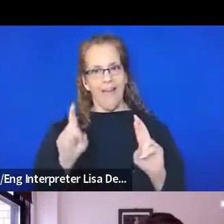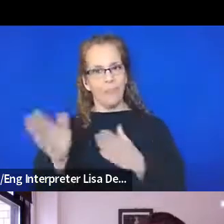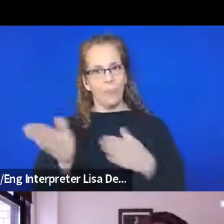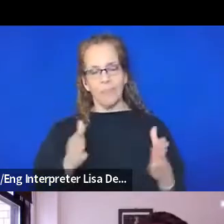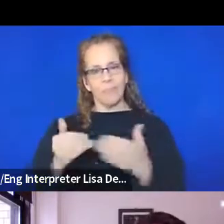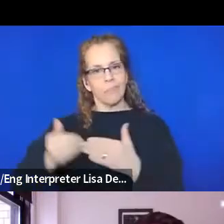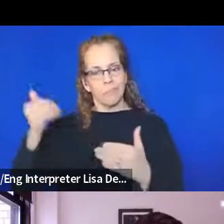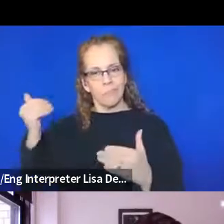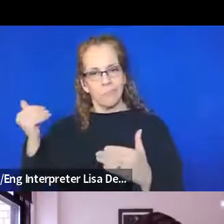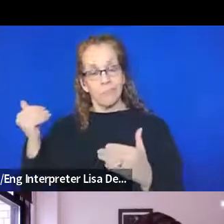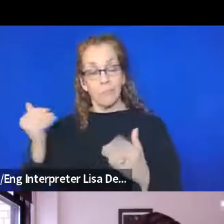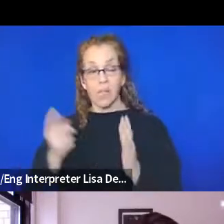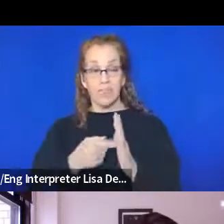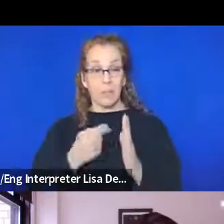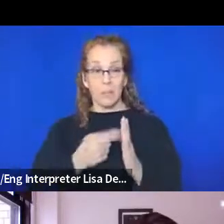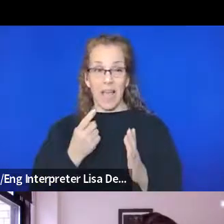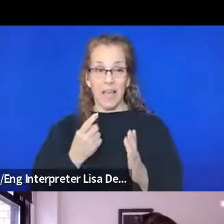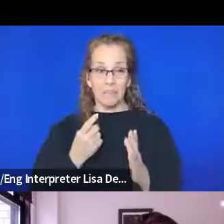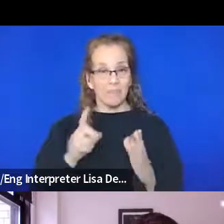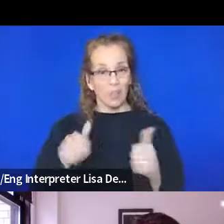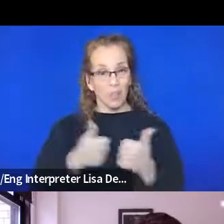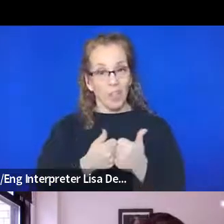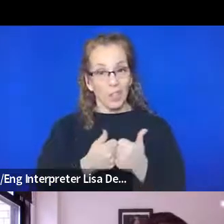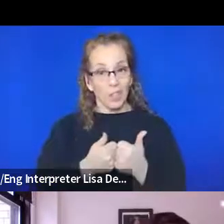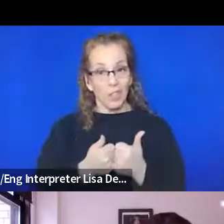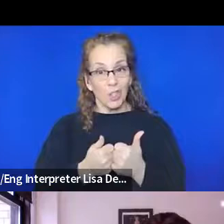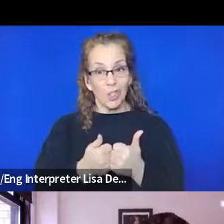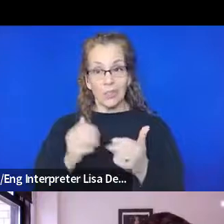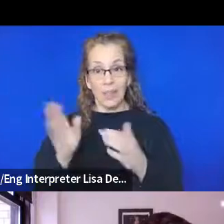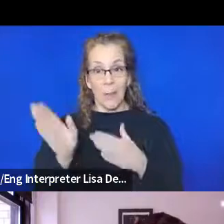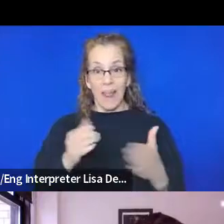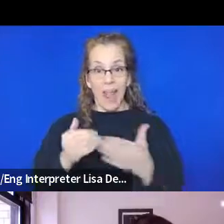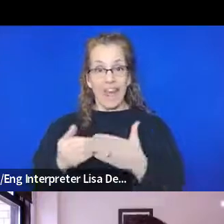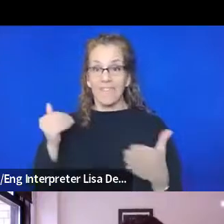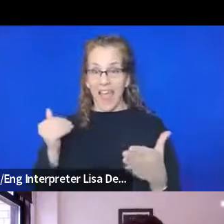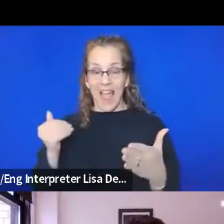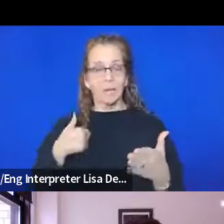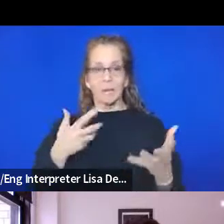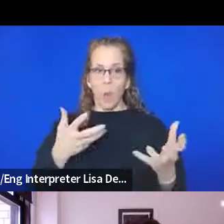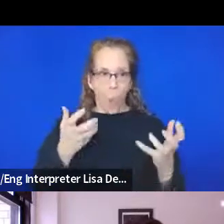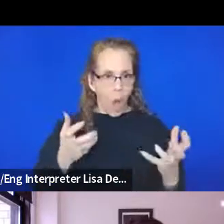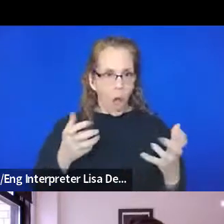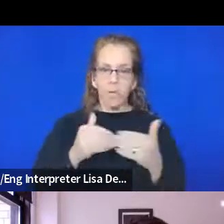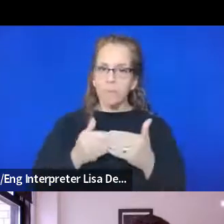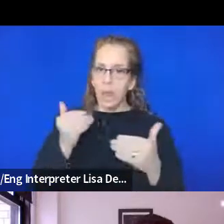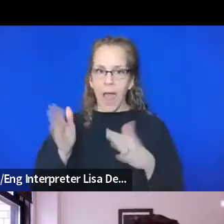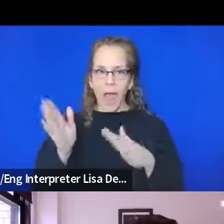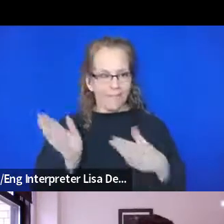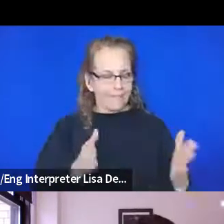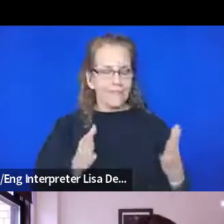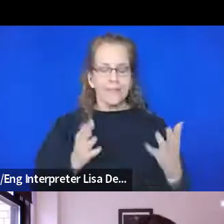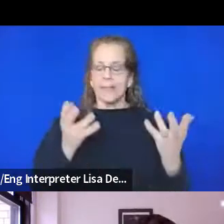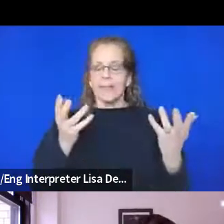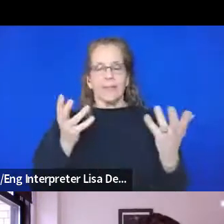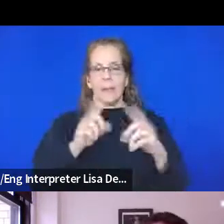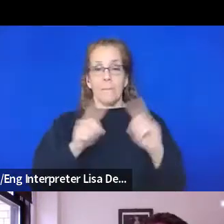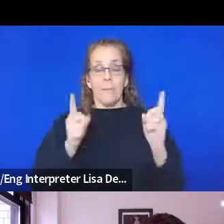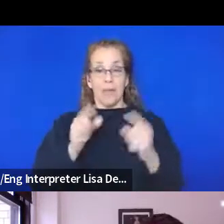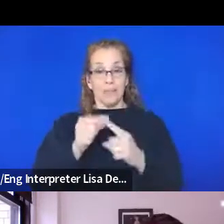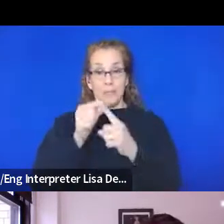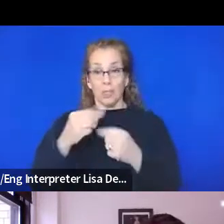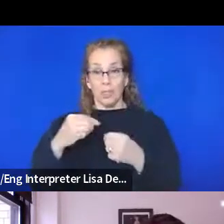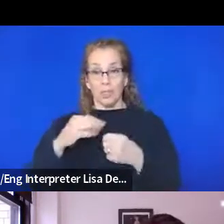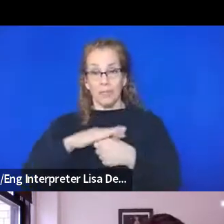sometimes it's hard to plan in advance, you know, even as much as you try and want to, especially when you're in a pandemic, you